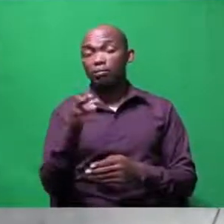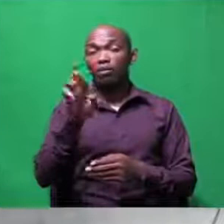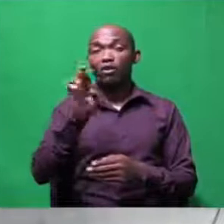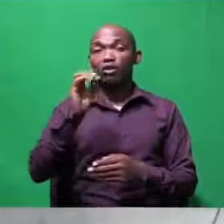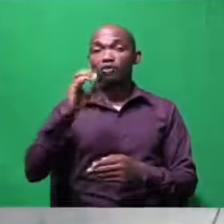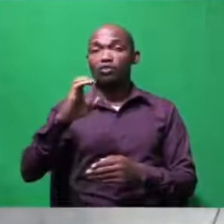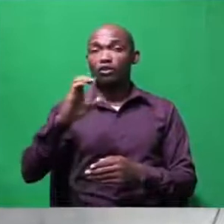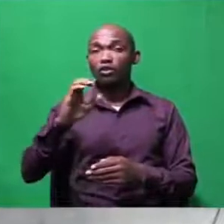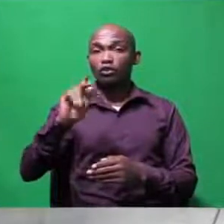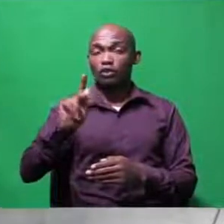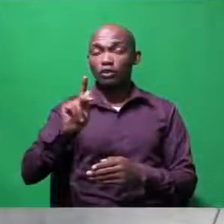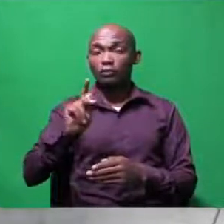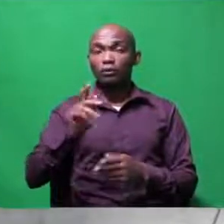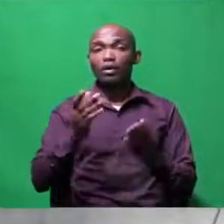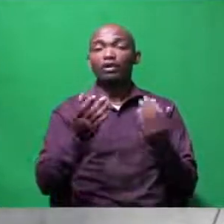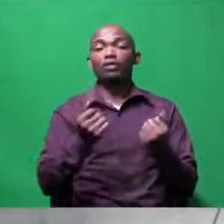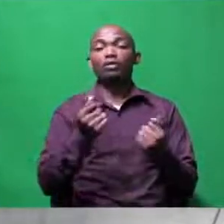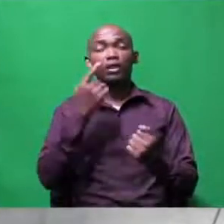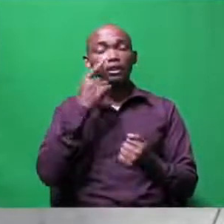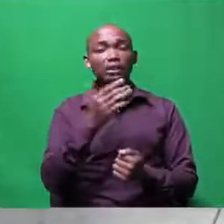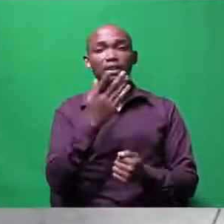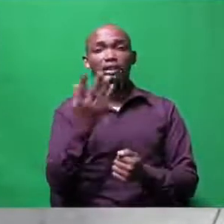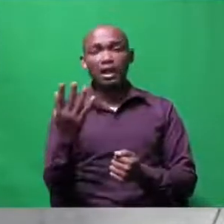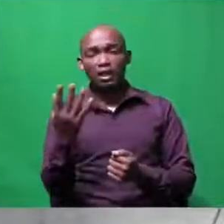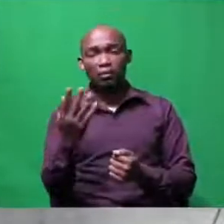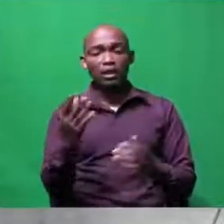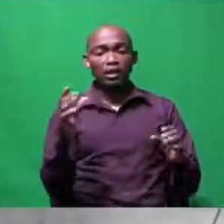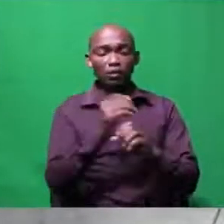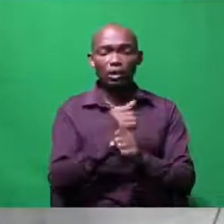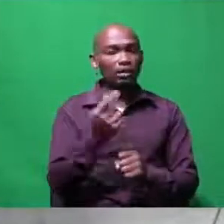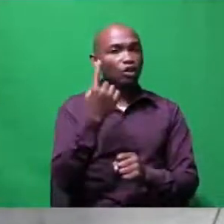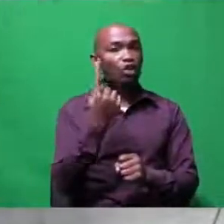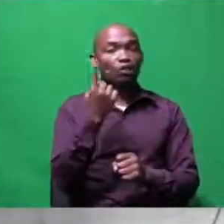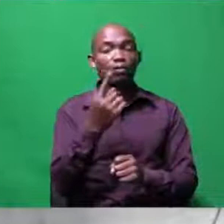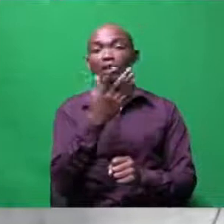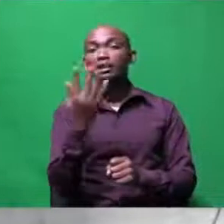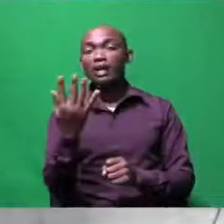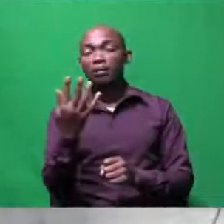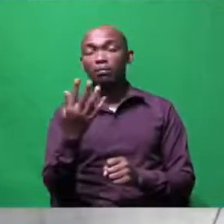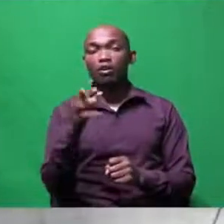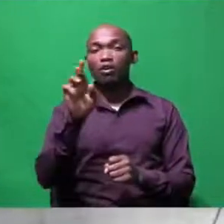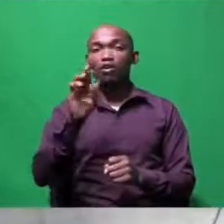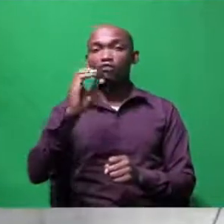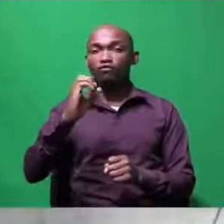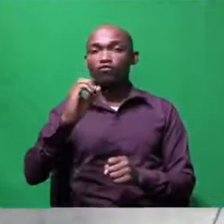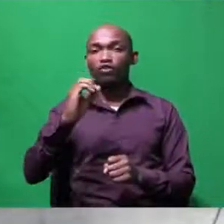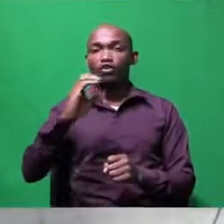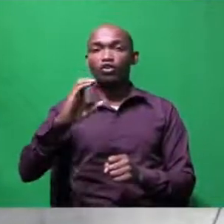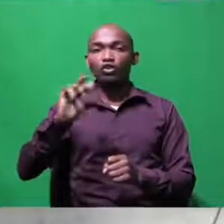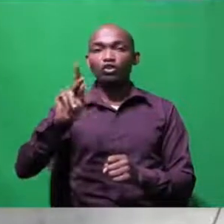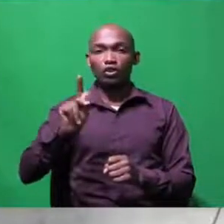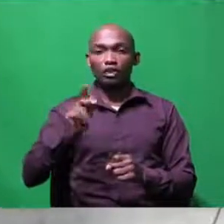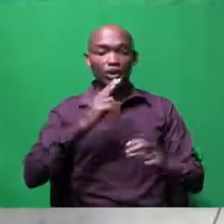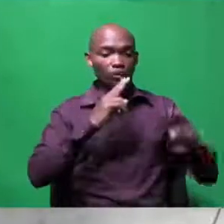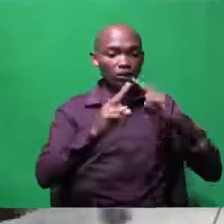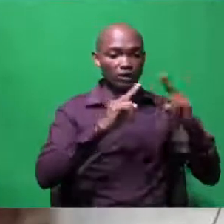And also, we discuss about the types of rock, but we look only the types of rock into the form of the model of their formation. And